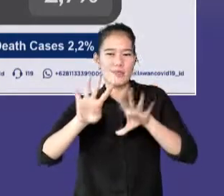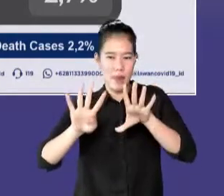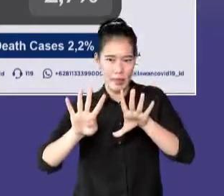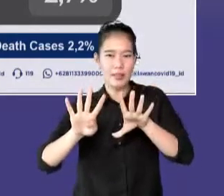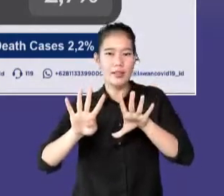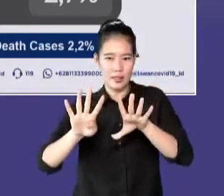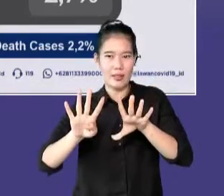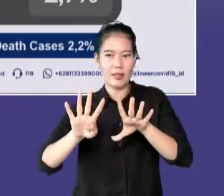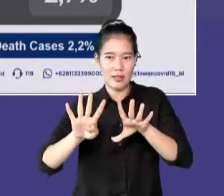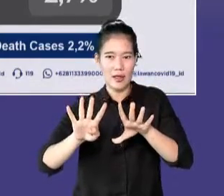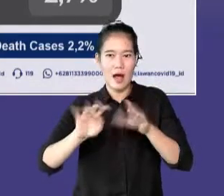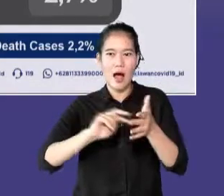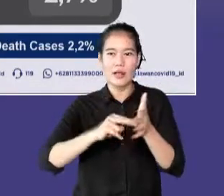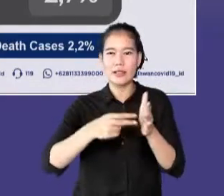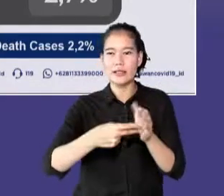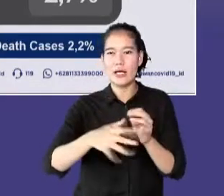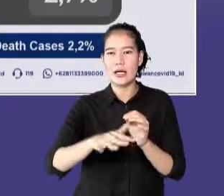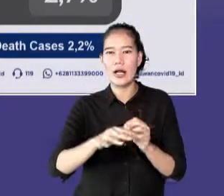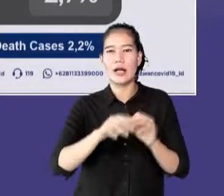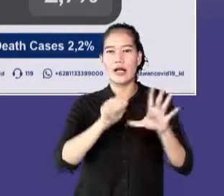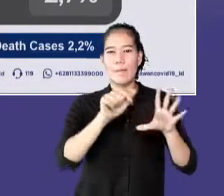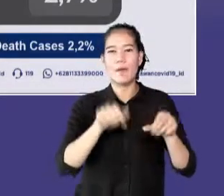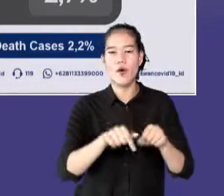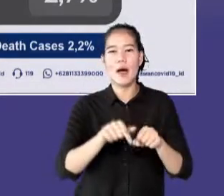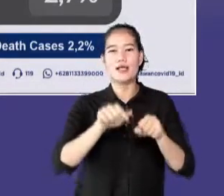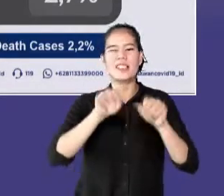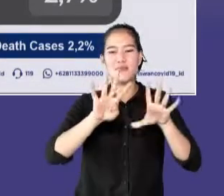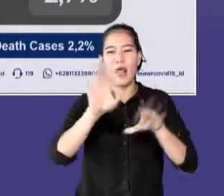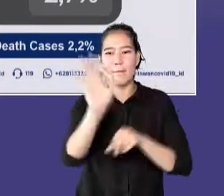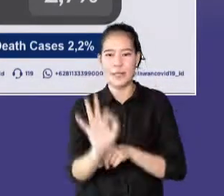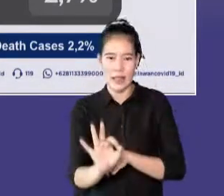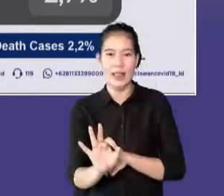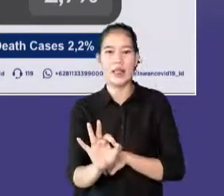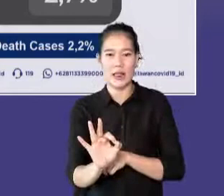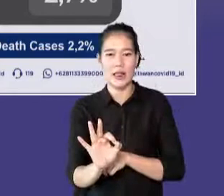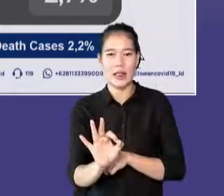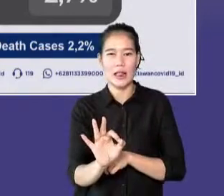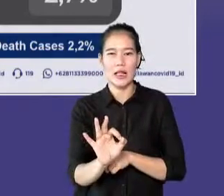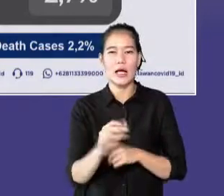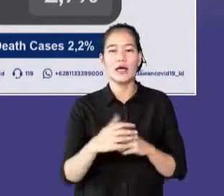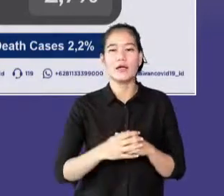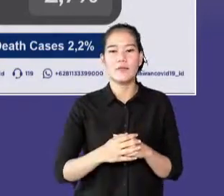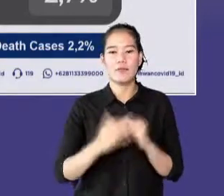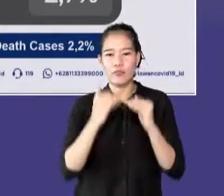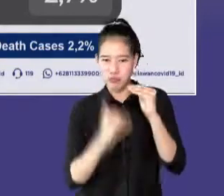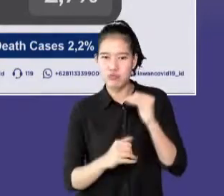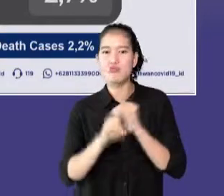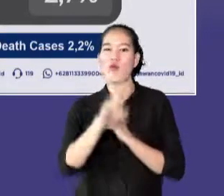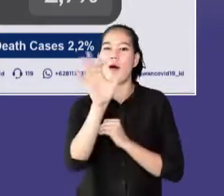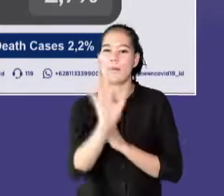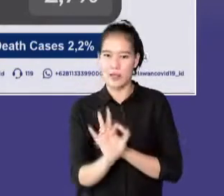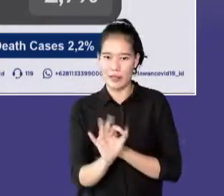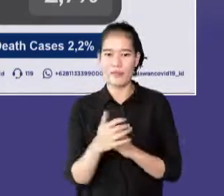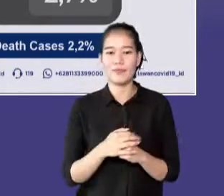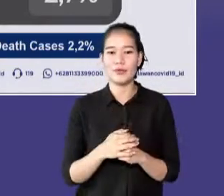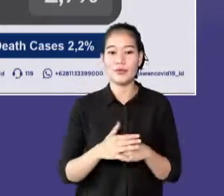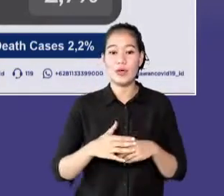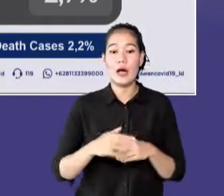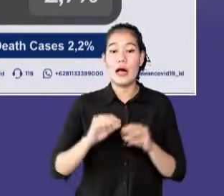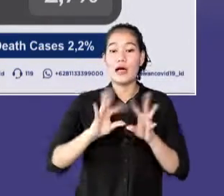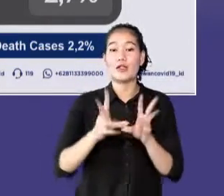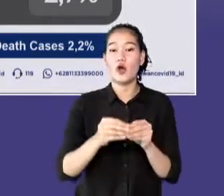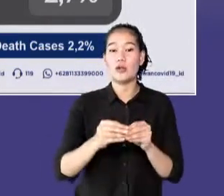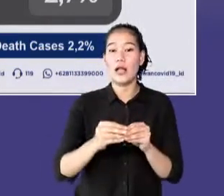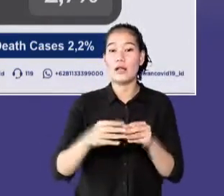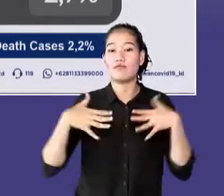109,372, which is 6.9%. So this is below 10%. And then the total recovery case